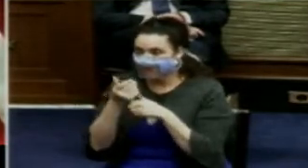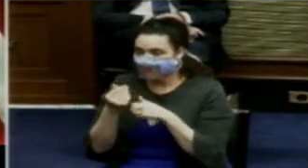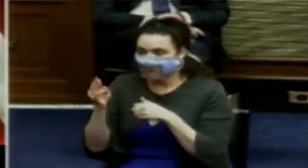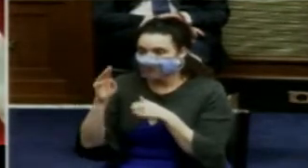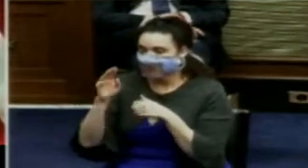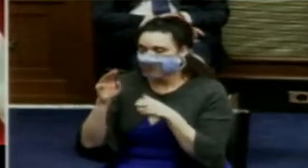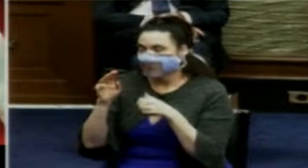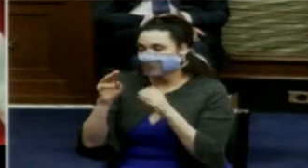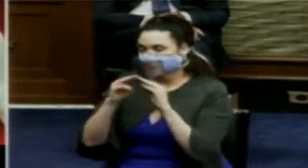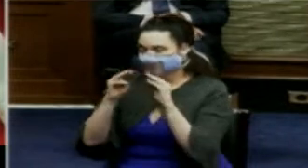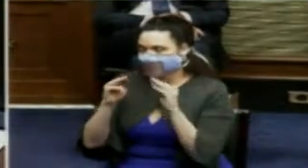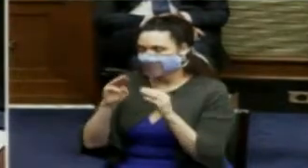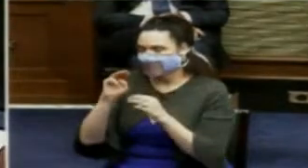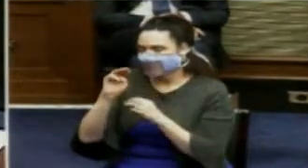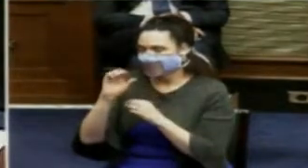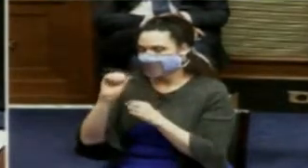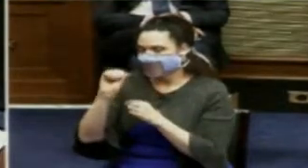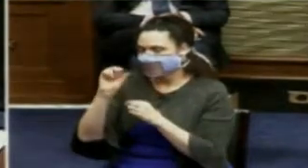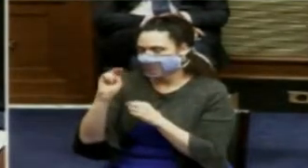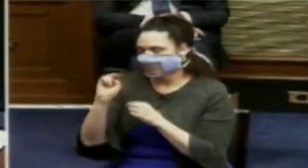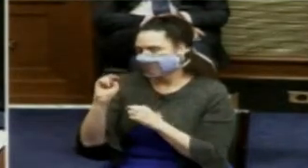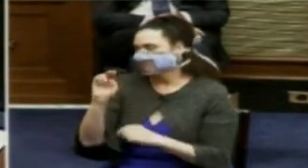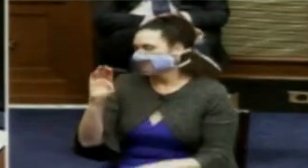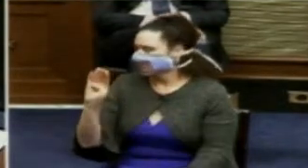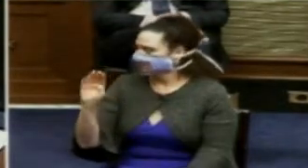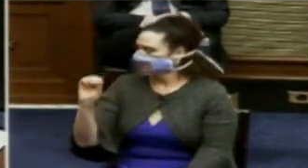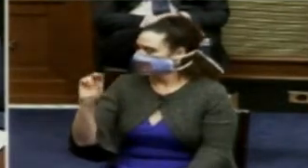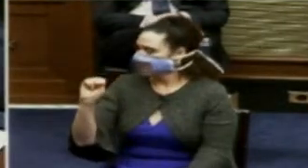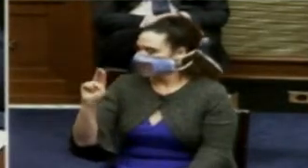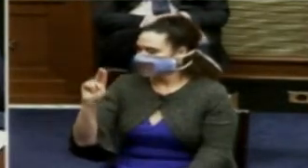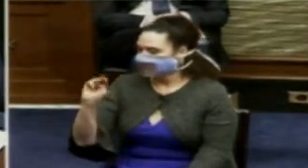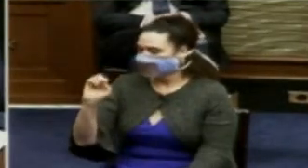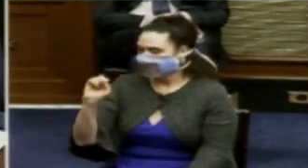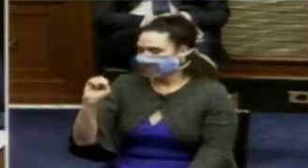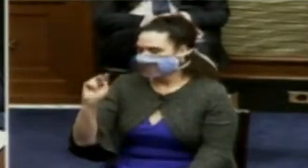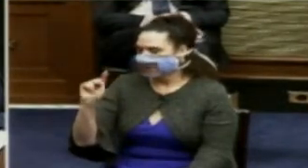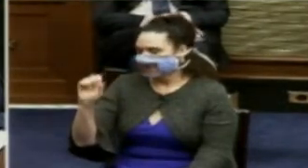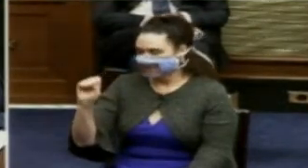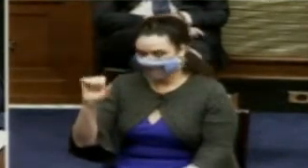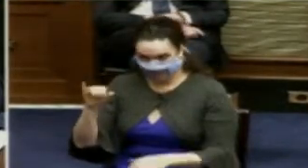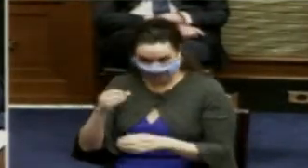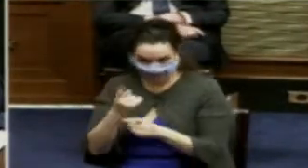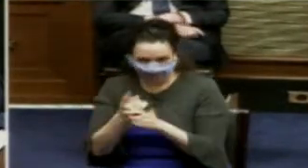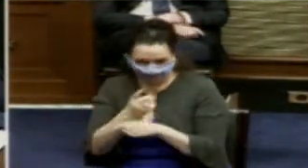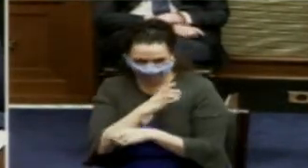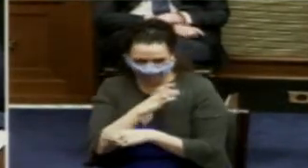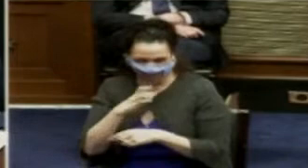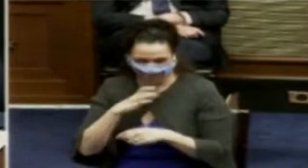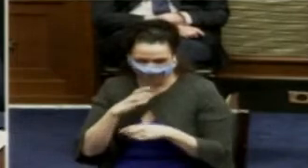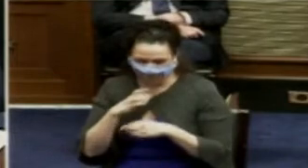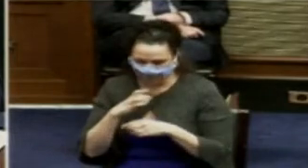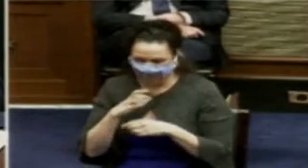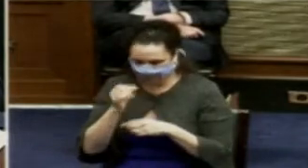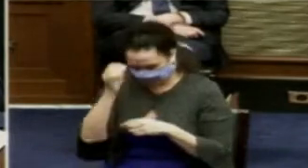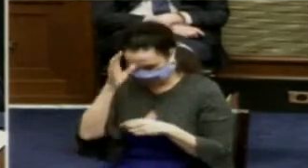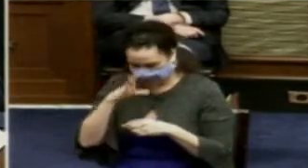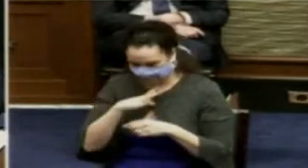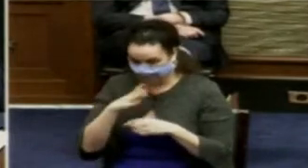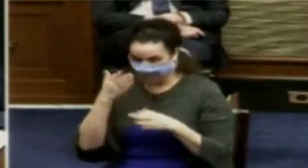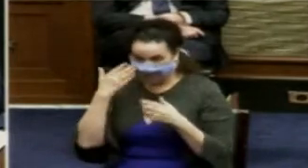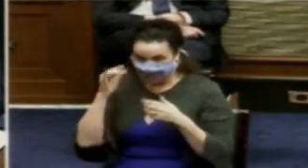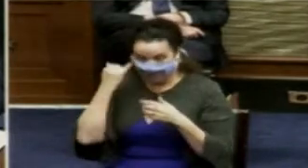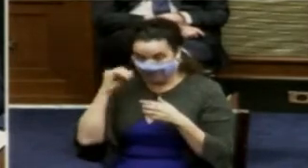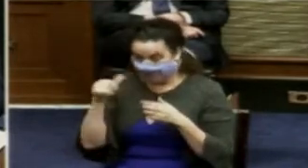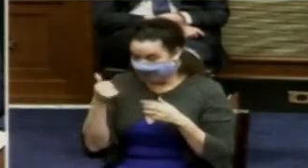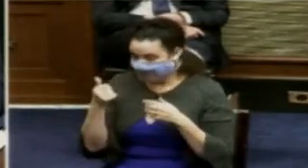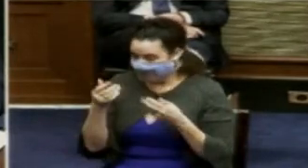That is correct, Congressman. I'm not sure if other living arrangements are interspersed to some